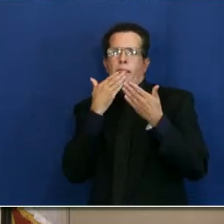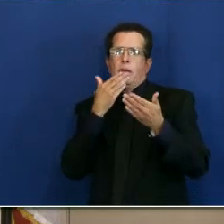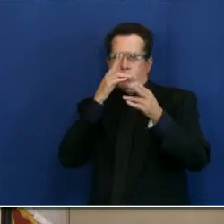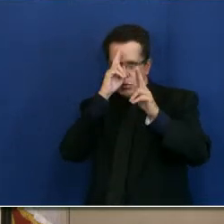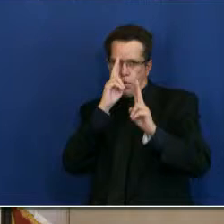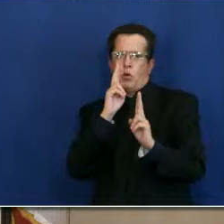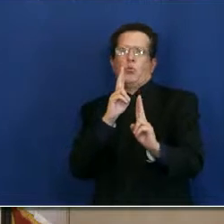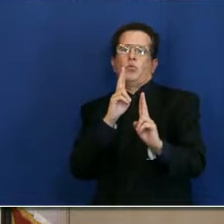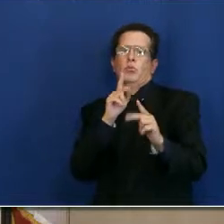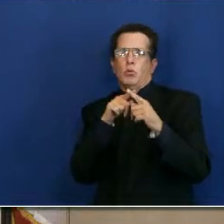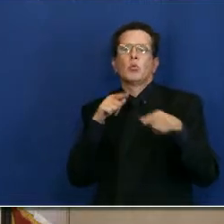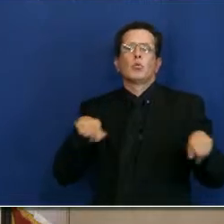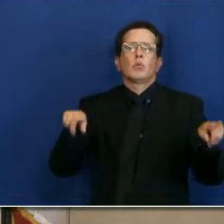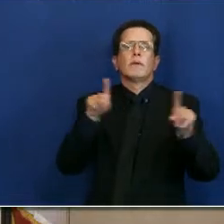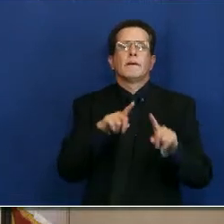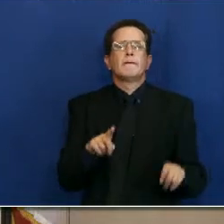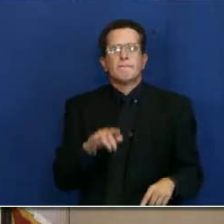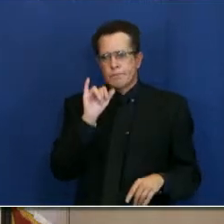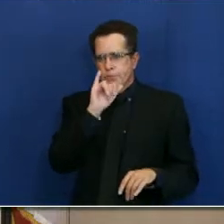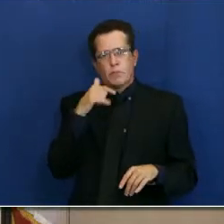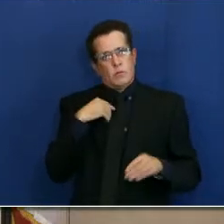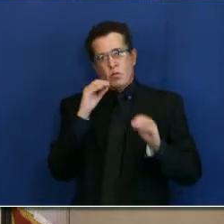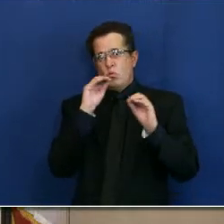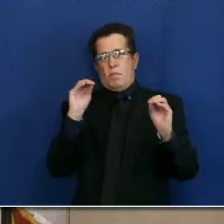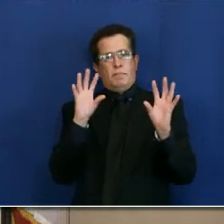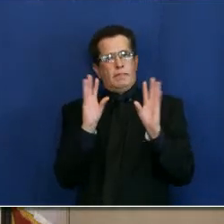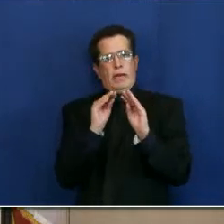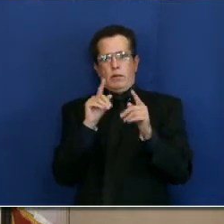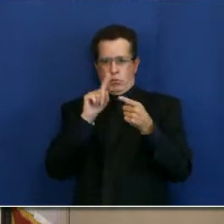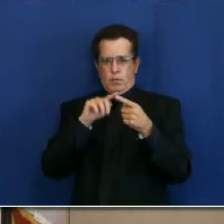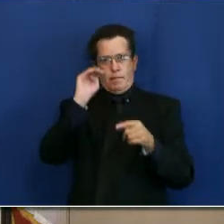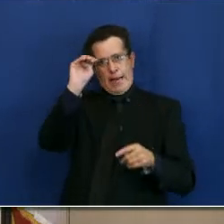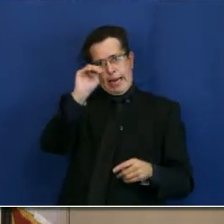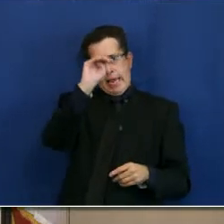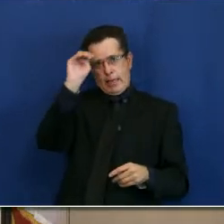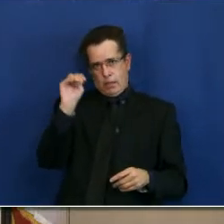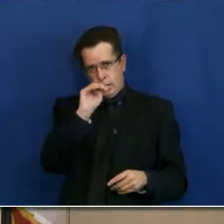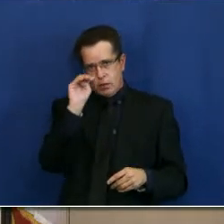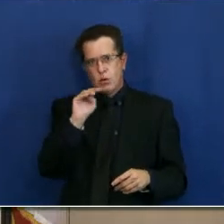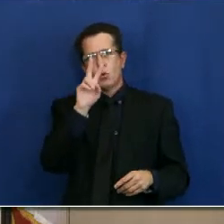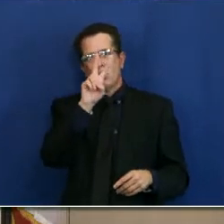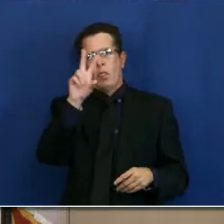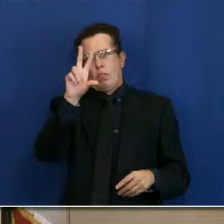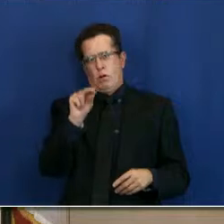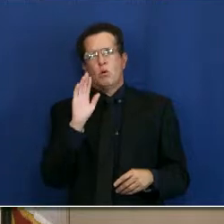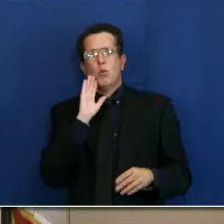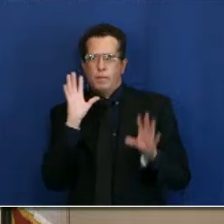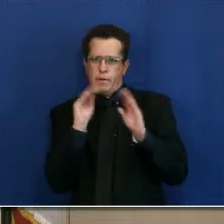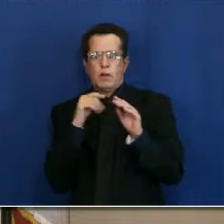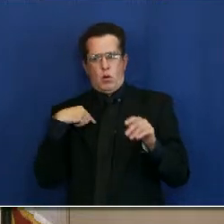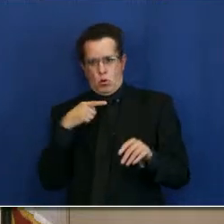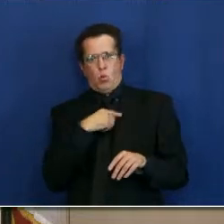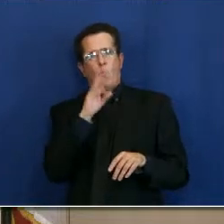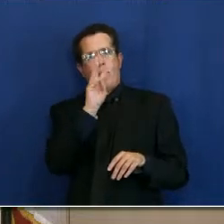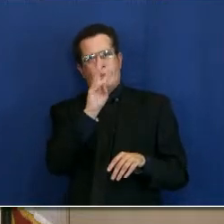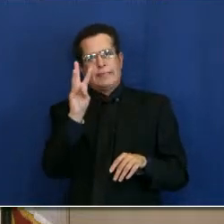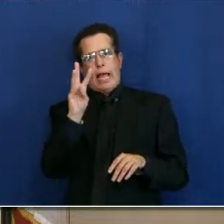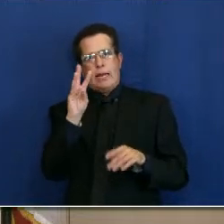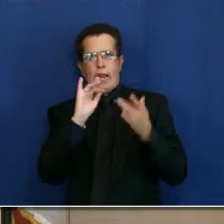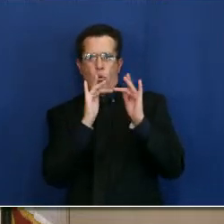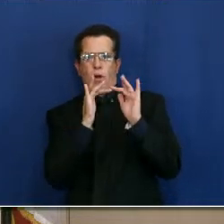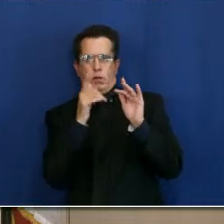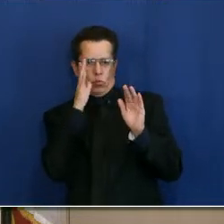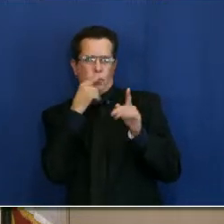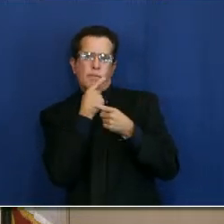Excuse me. We are not scheduled to hold another briefing until Monday at 2:30. However, our coronavirus website will be updated regularly and